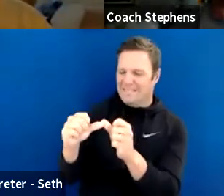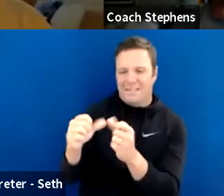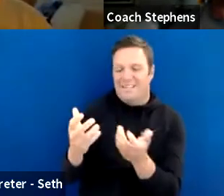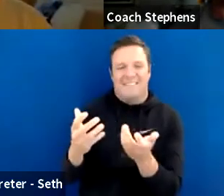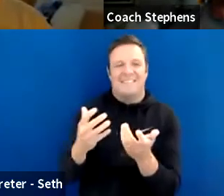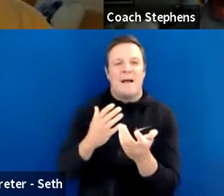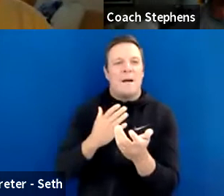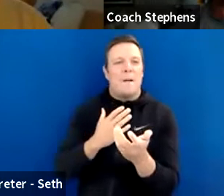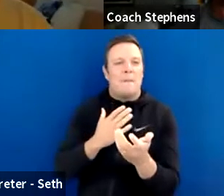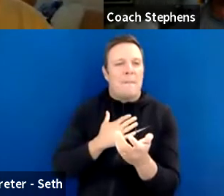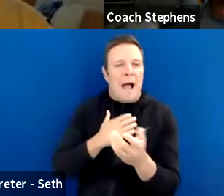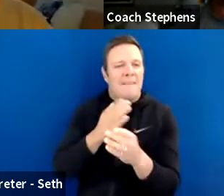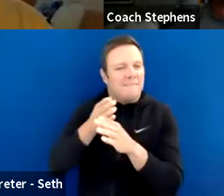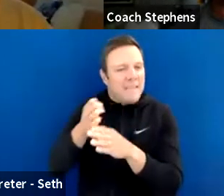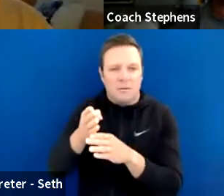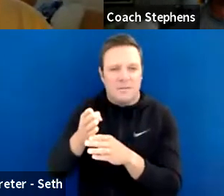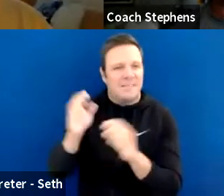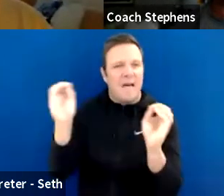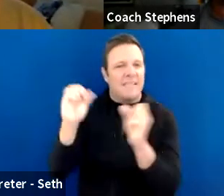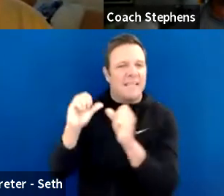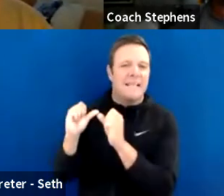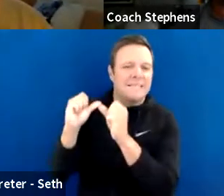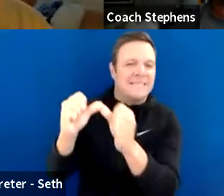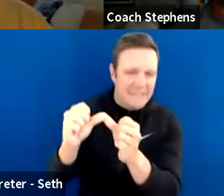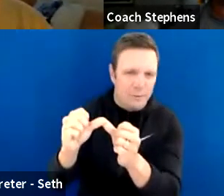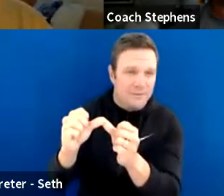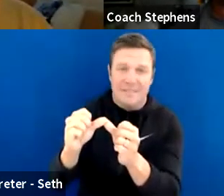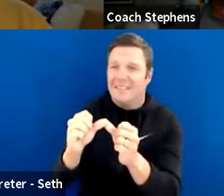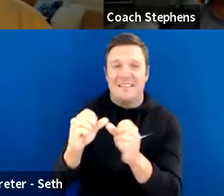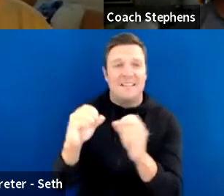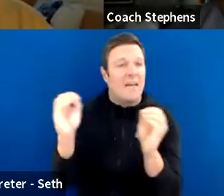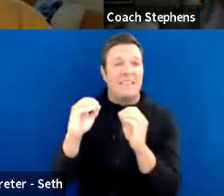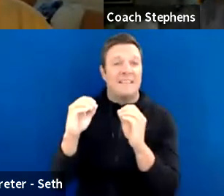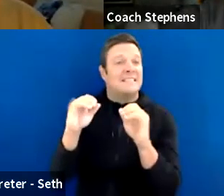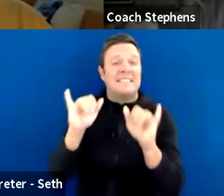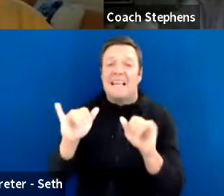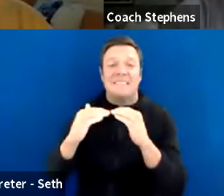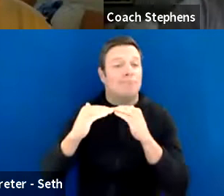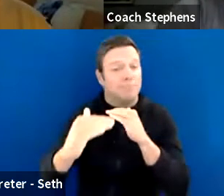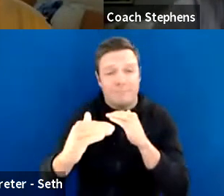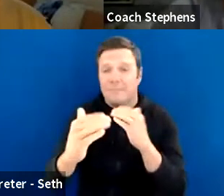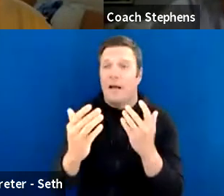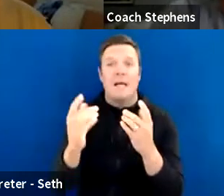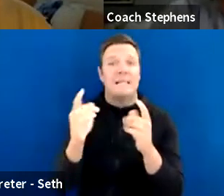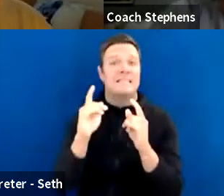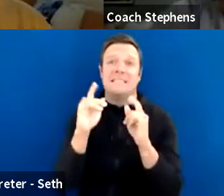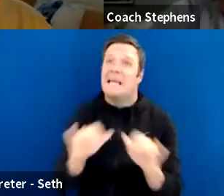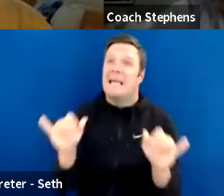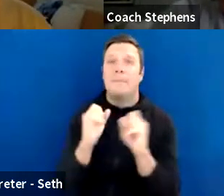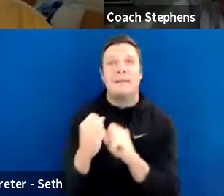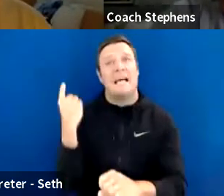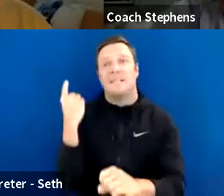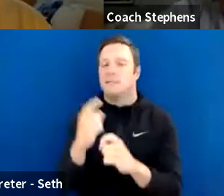field. I don't know many things that remain stagnant or, you know, same as last year.